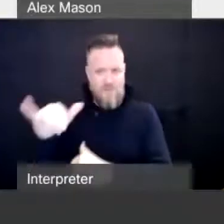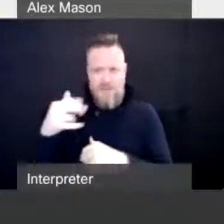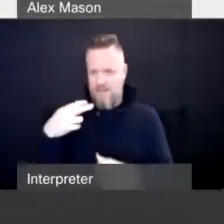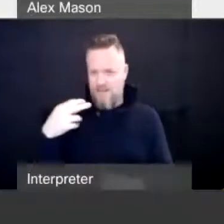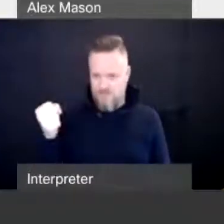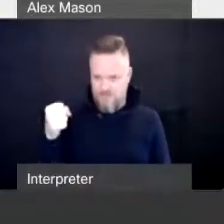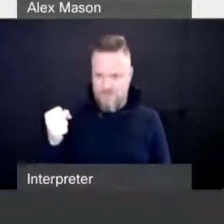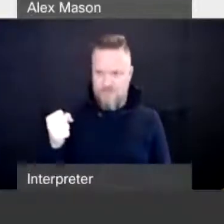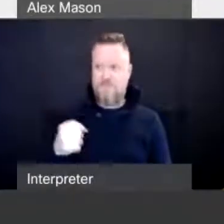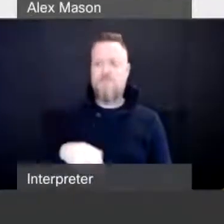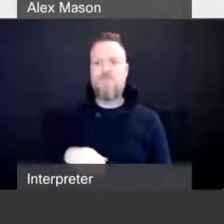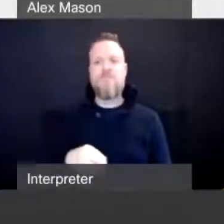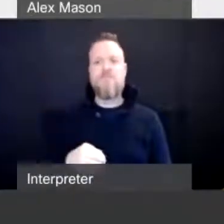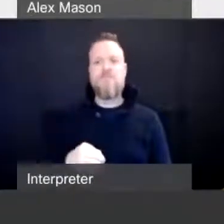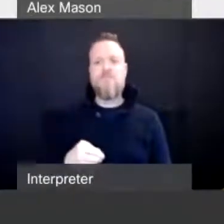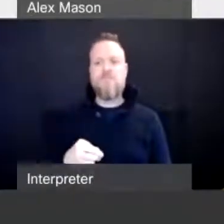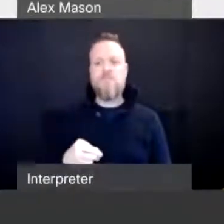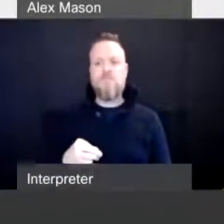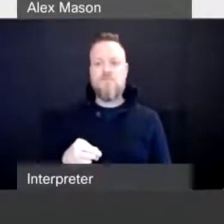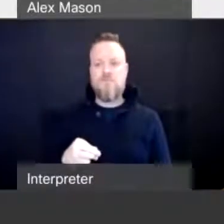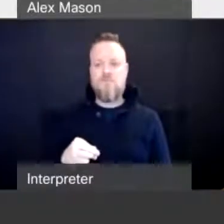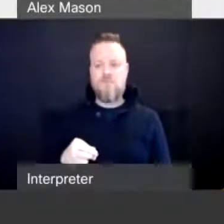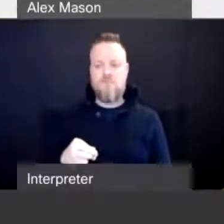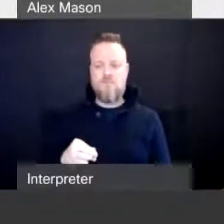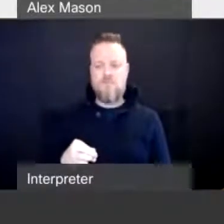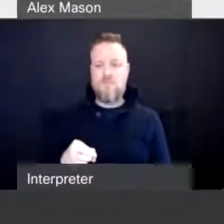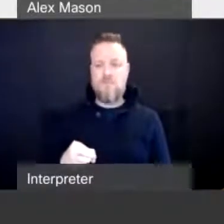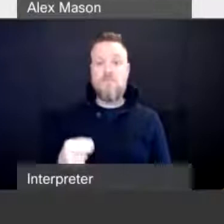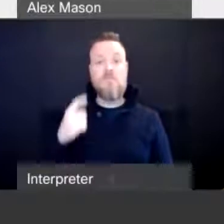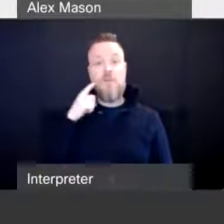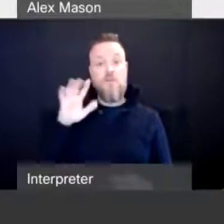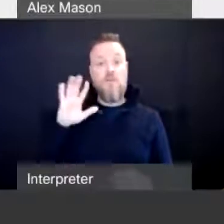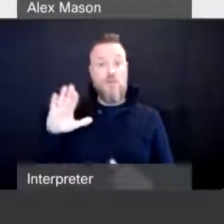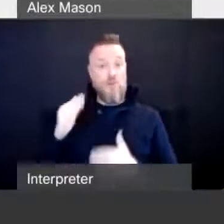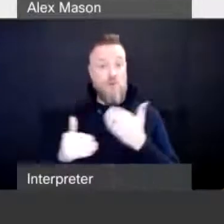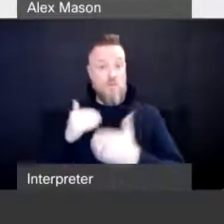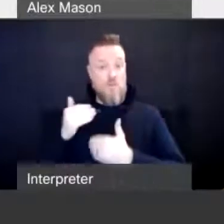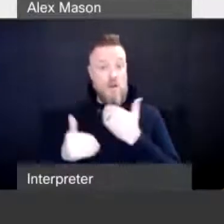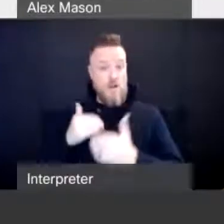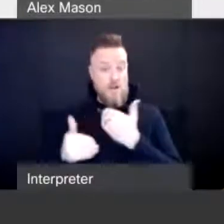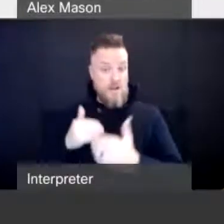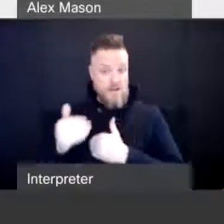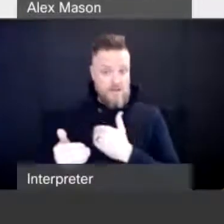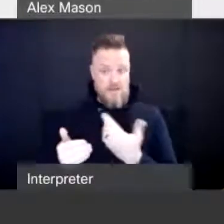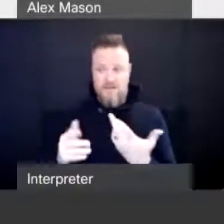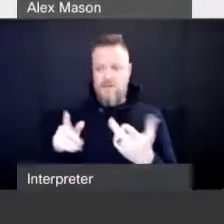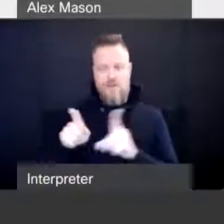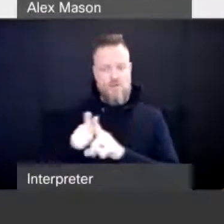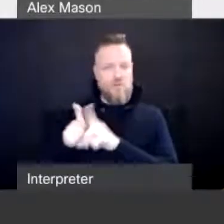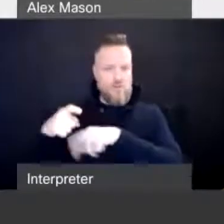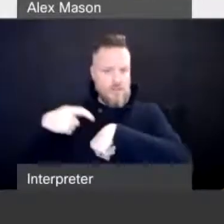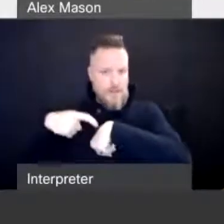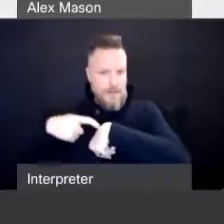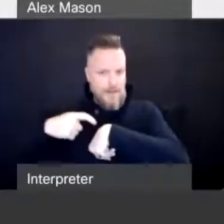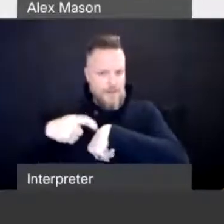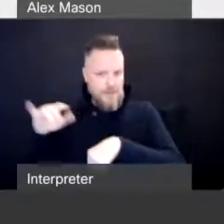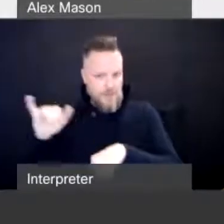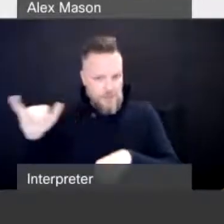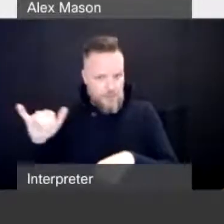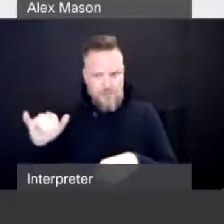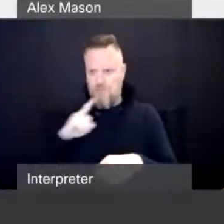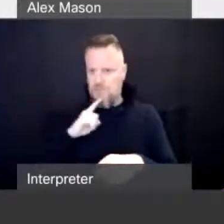And so the process that you would go through and the time frame in order to make